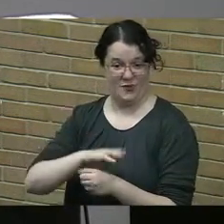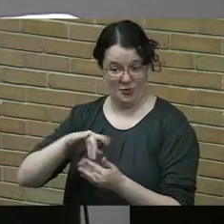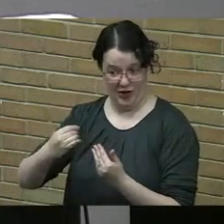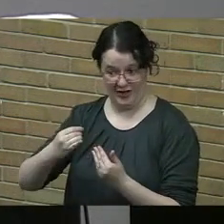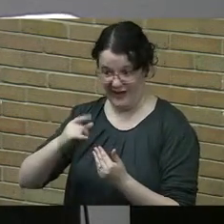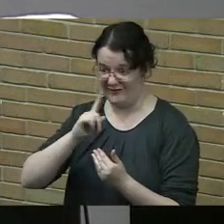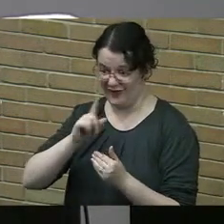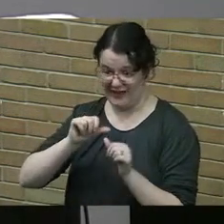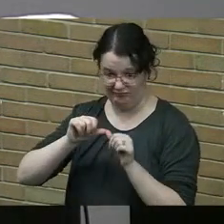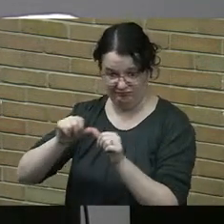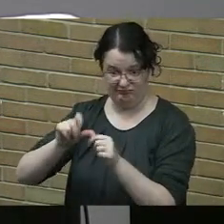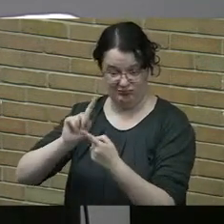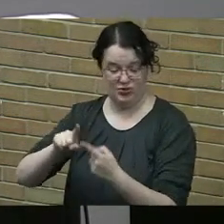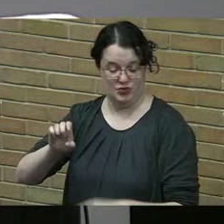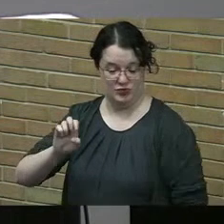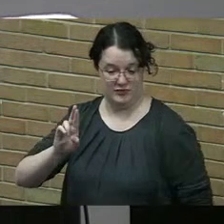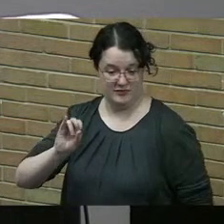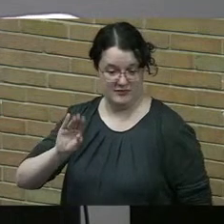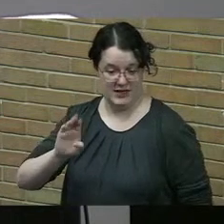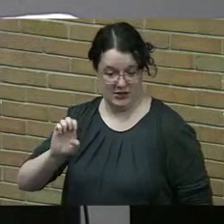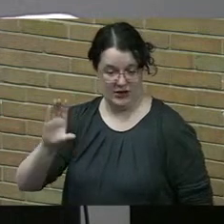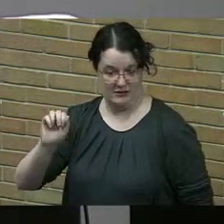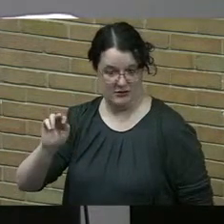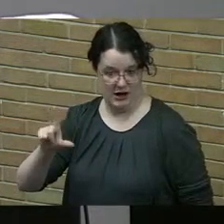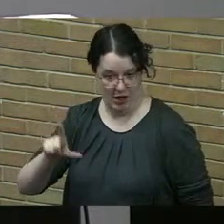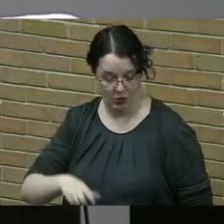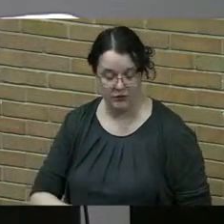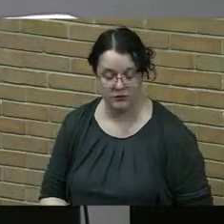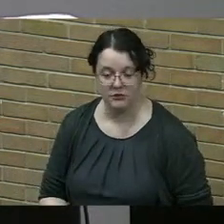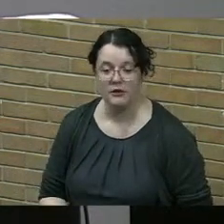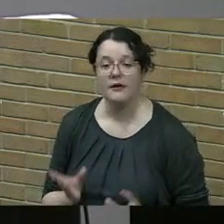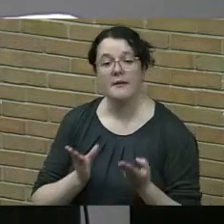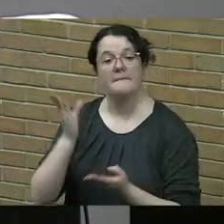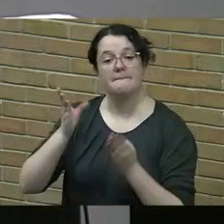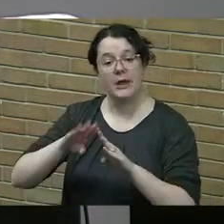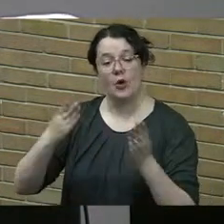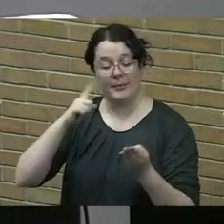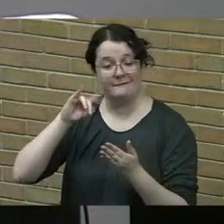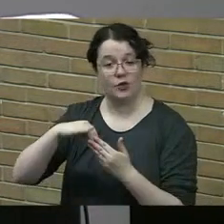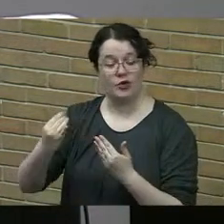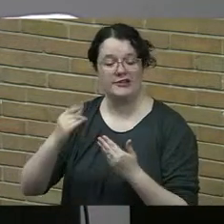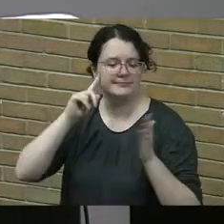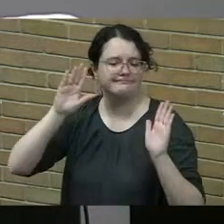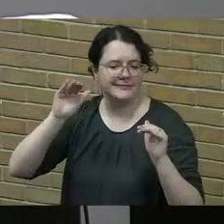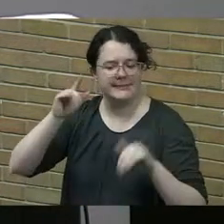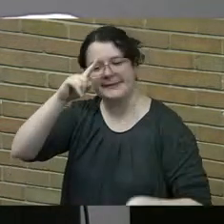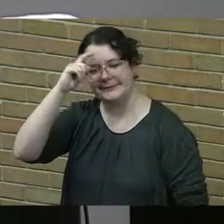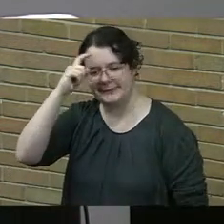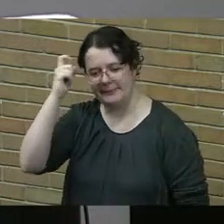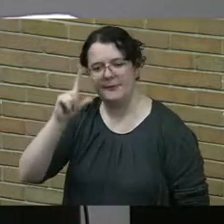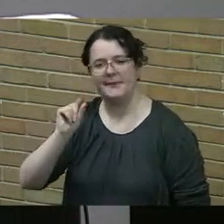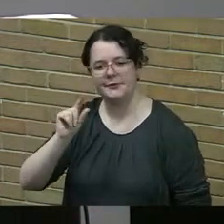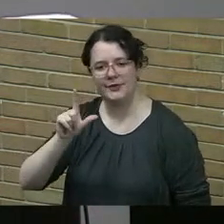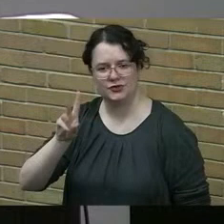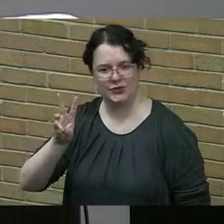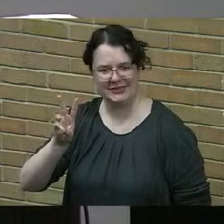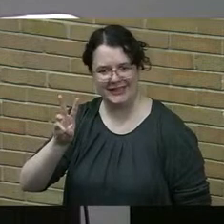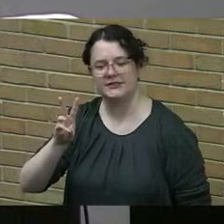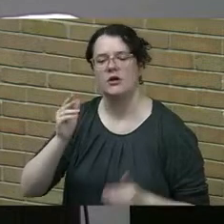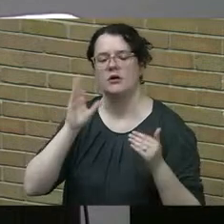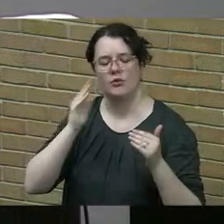Canal. Bid opening for the project is expected in the summer of 2026, construction